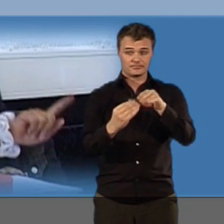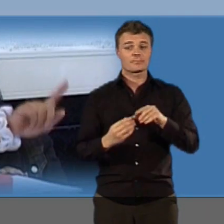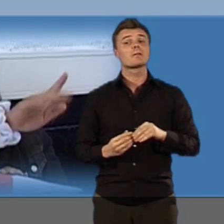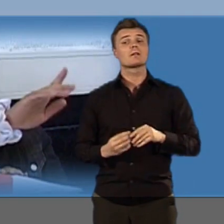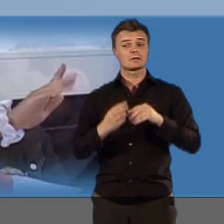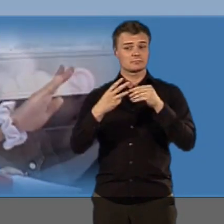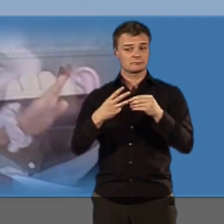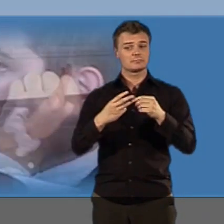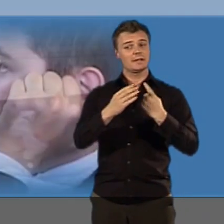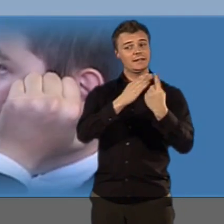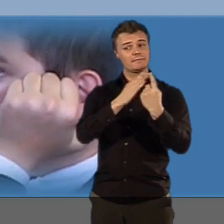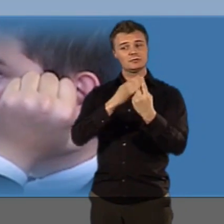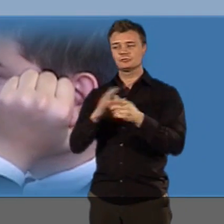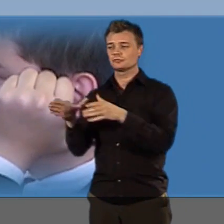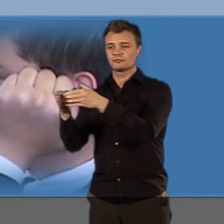pupils.